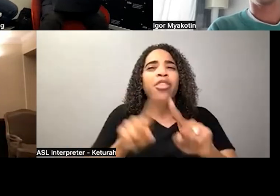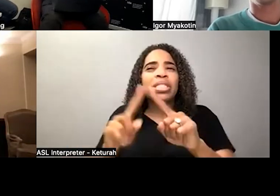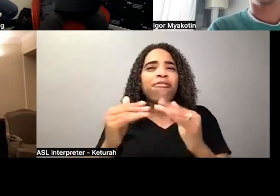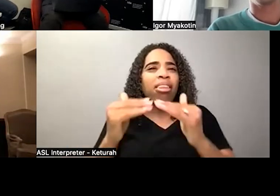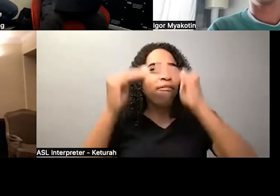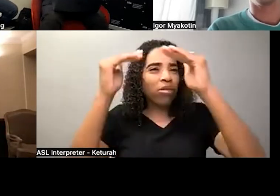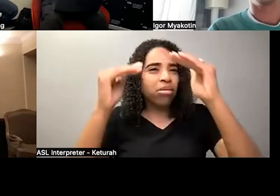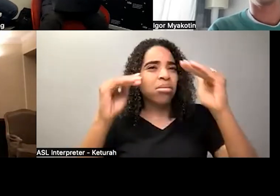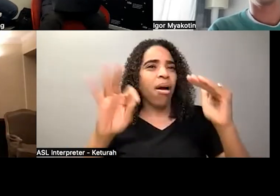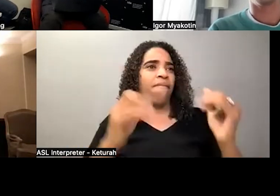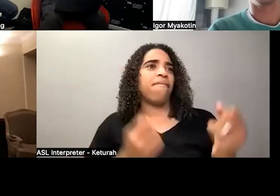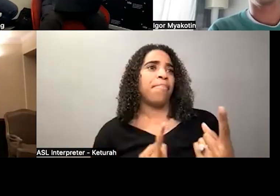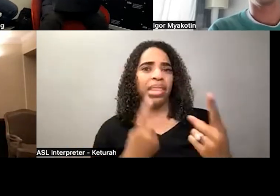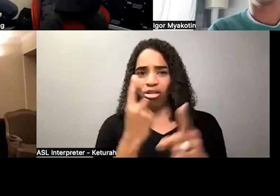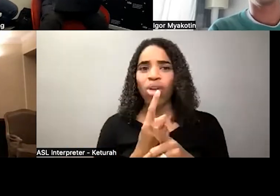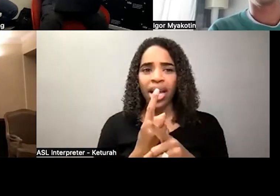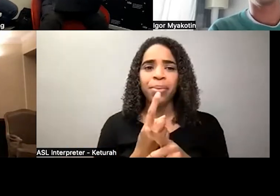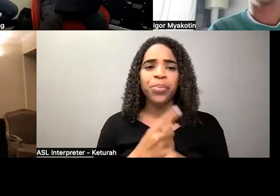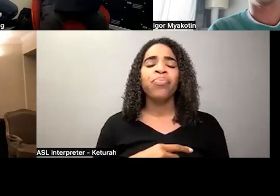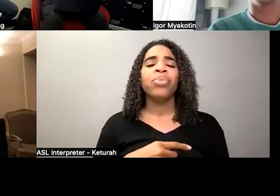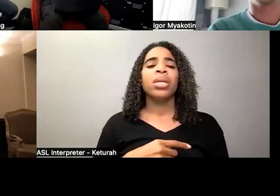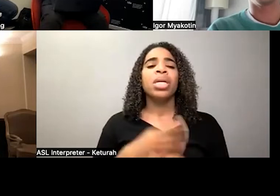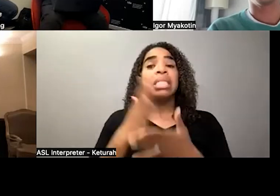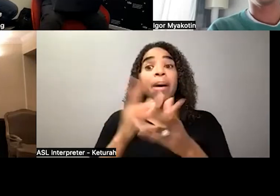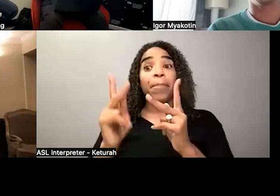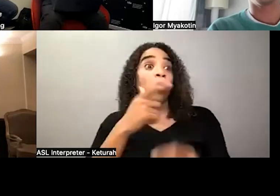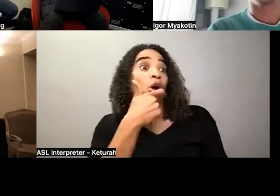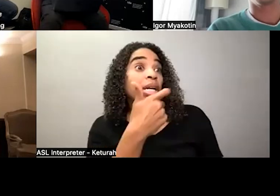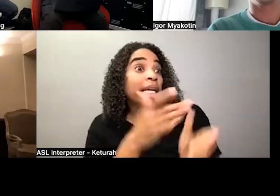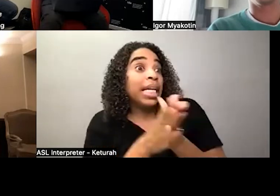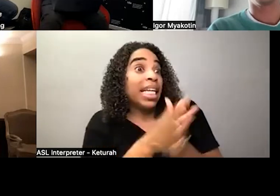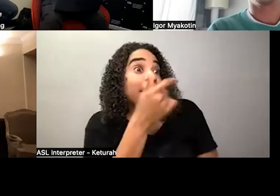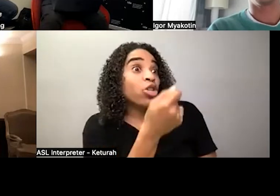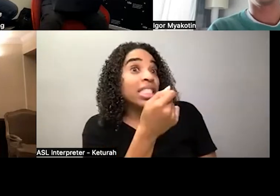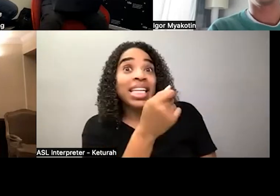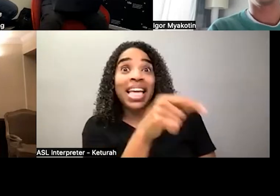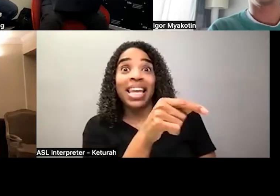right? People being interested, but not necessarily empathetic.